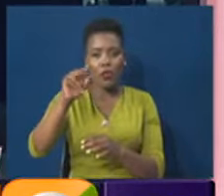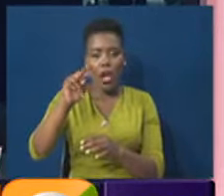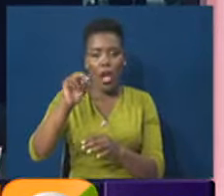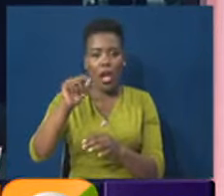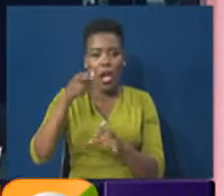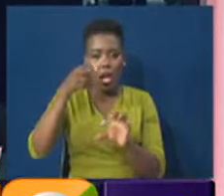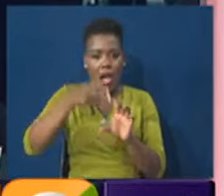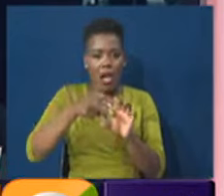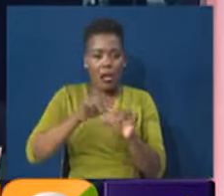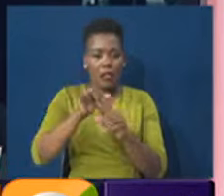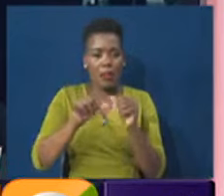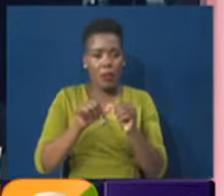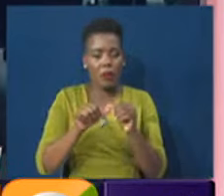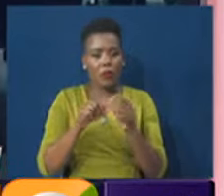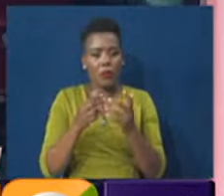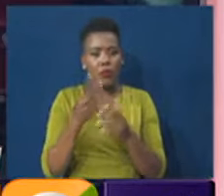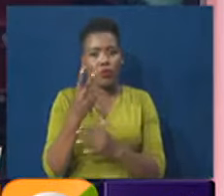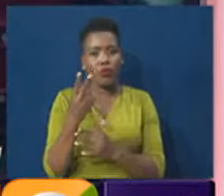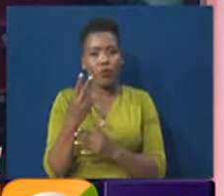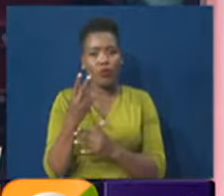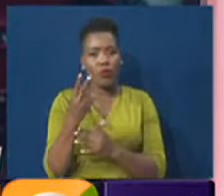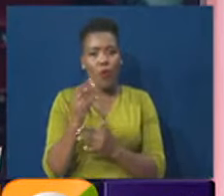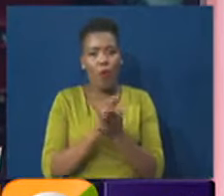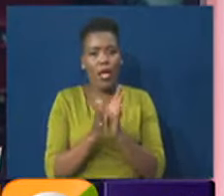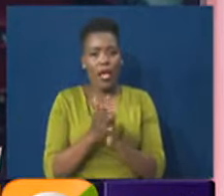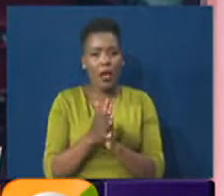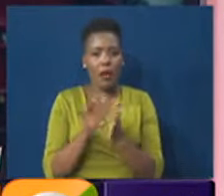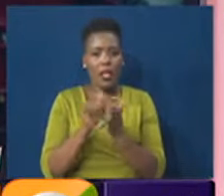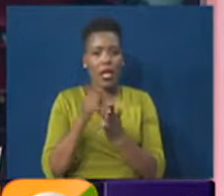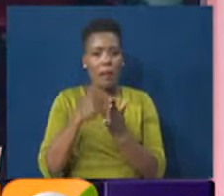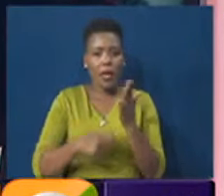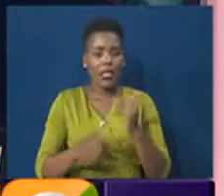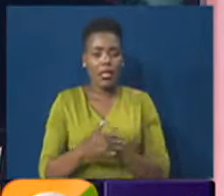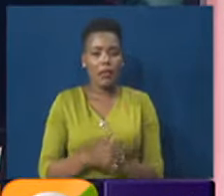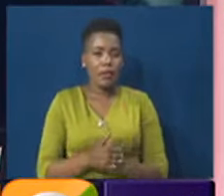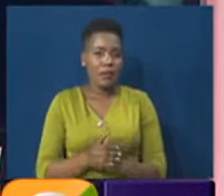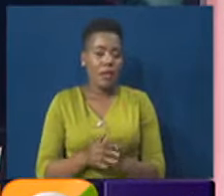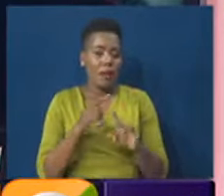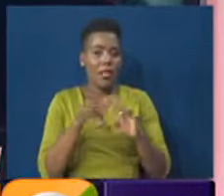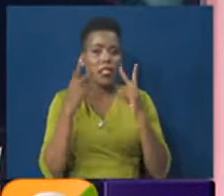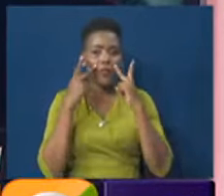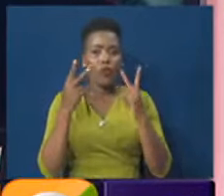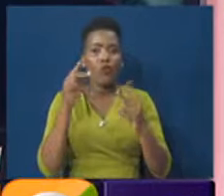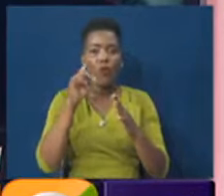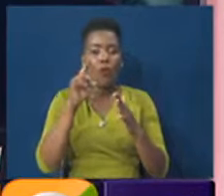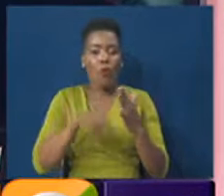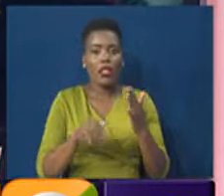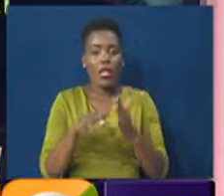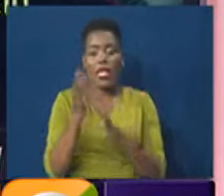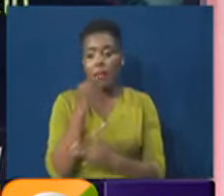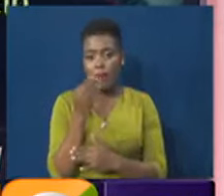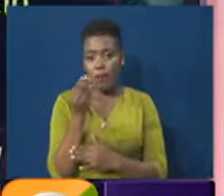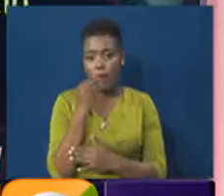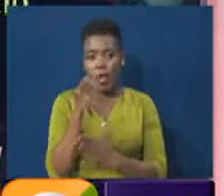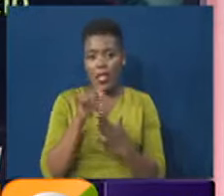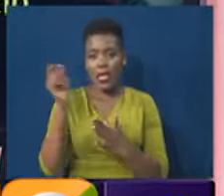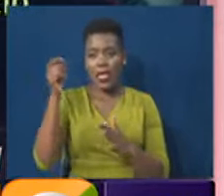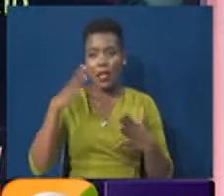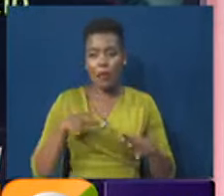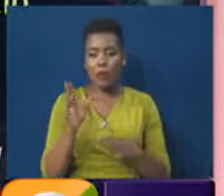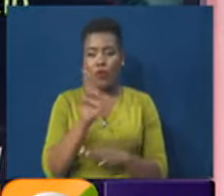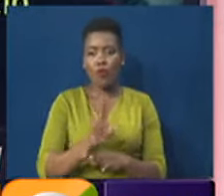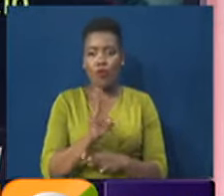at about 202 shillings without that price stabilization. But if you had to look at the foods that Kenyans